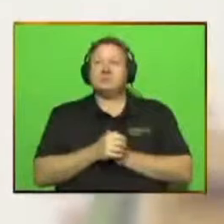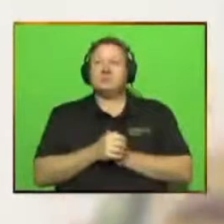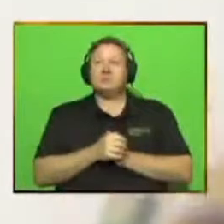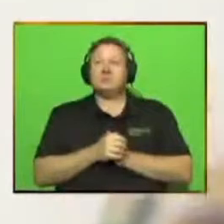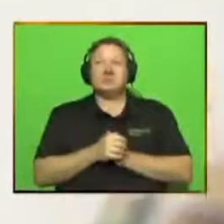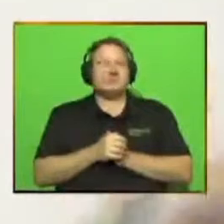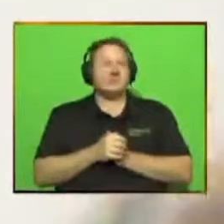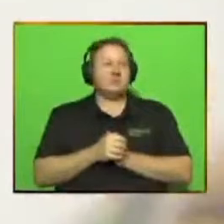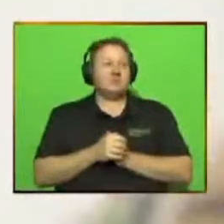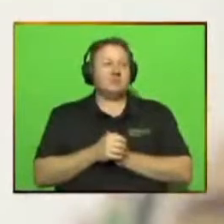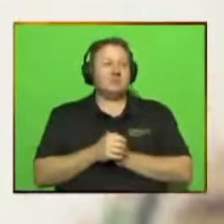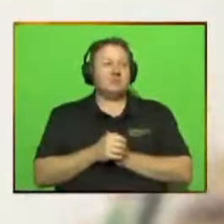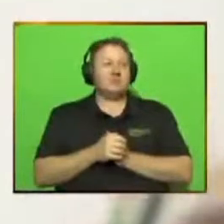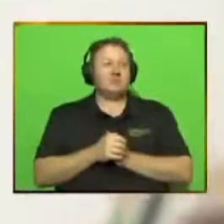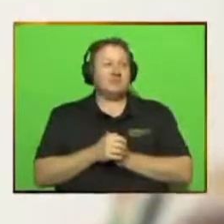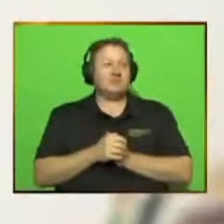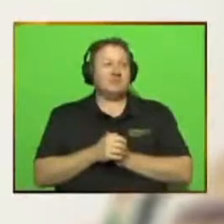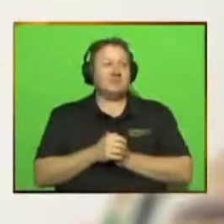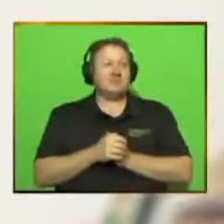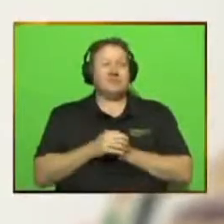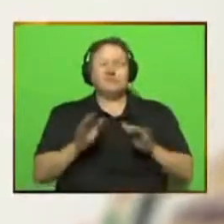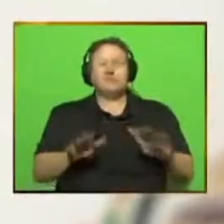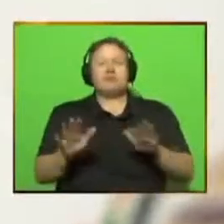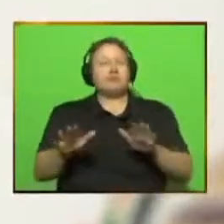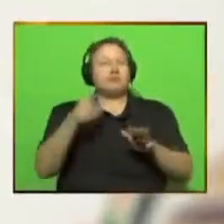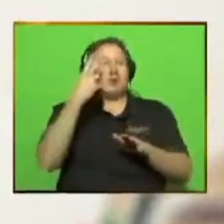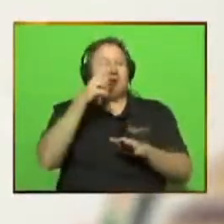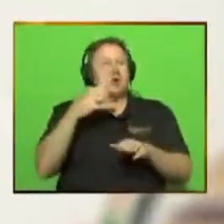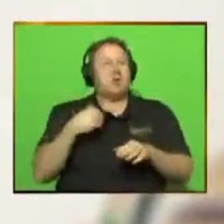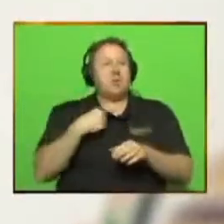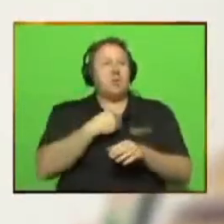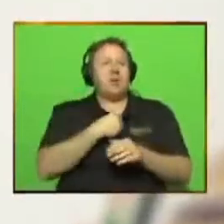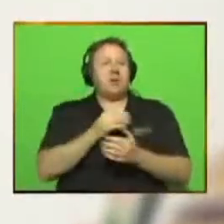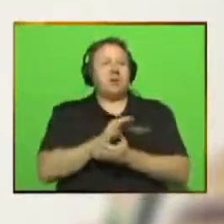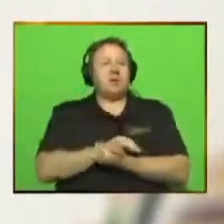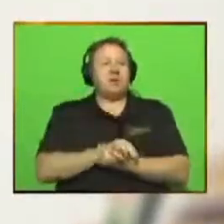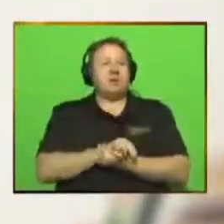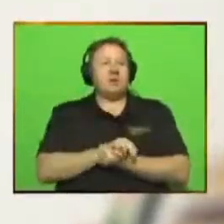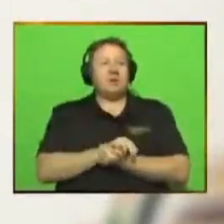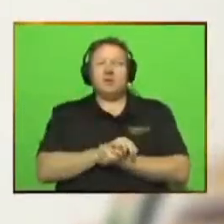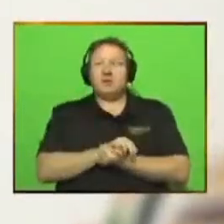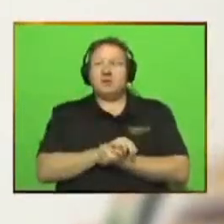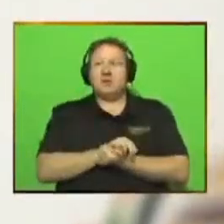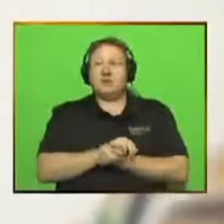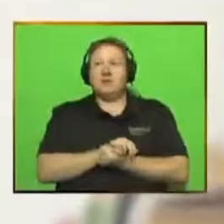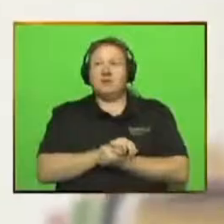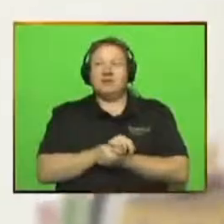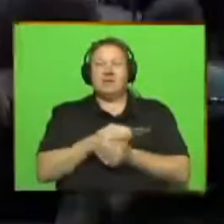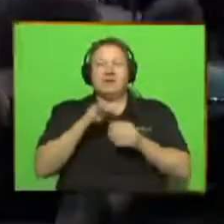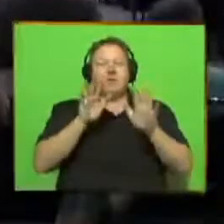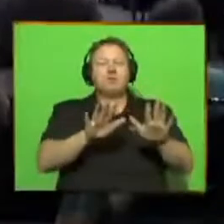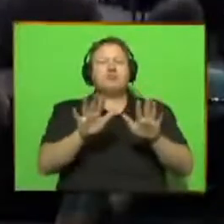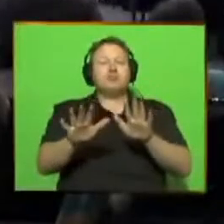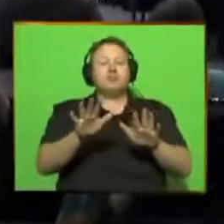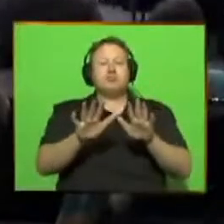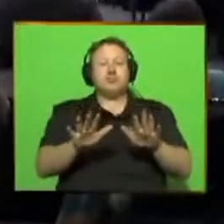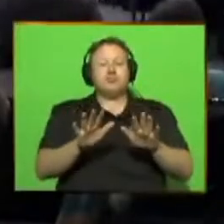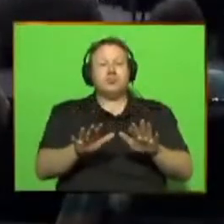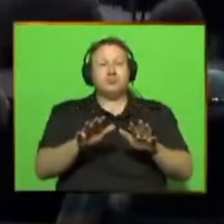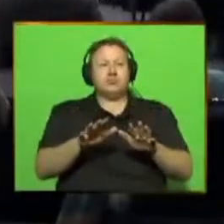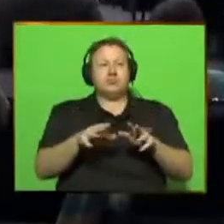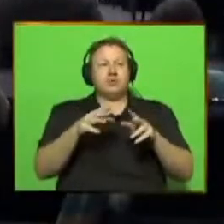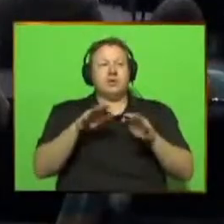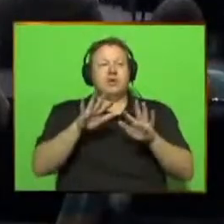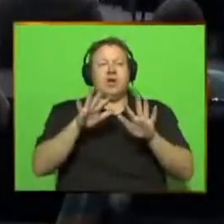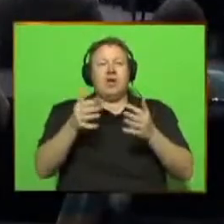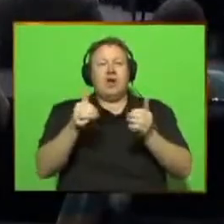We are standing. Order, honorable members. 2060. Order. Can we now allow